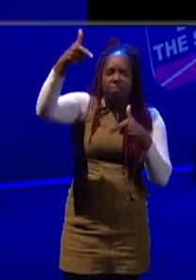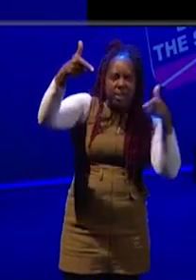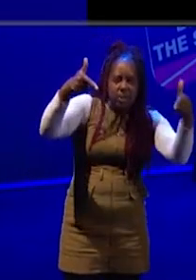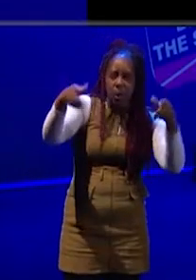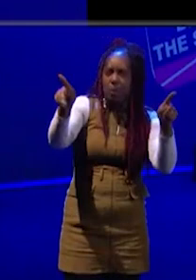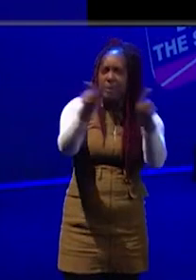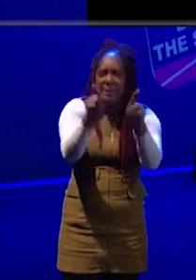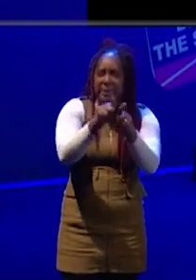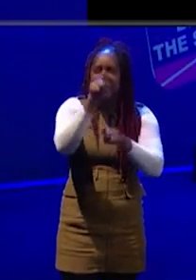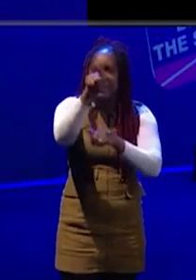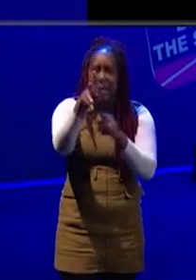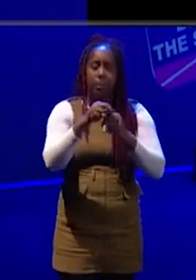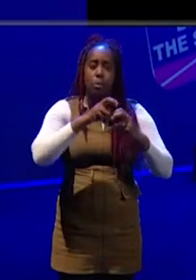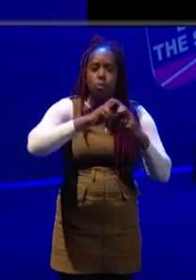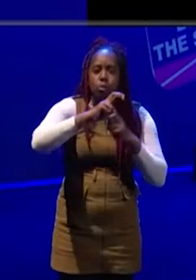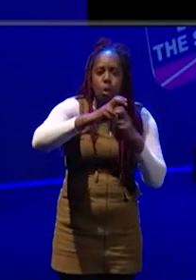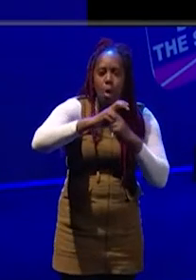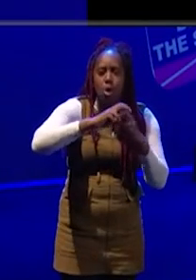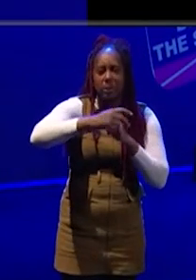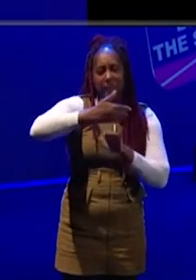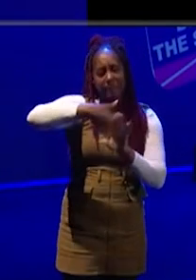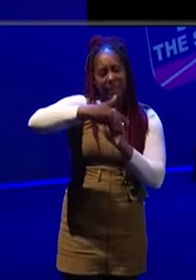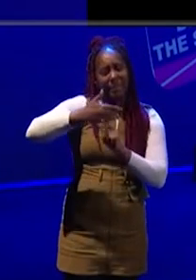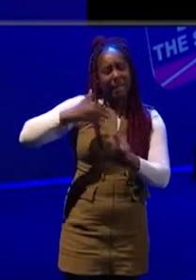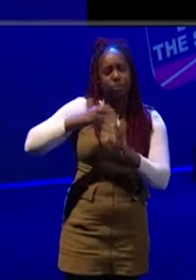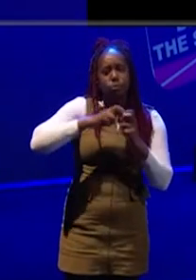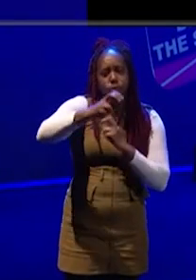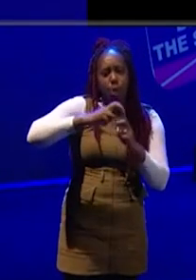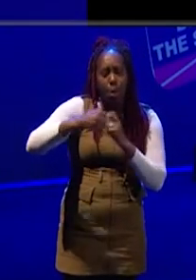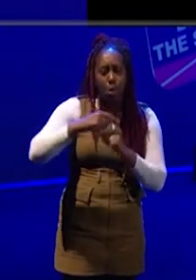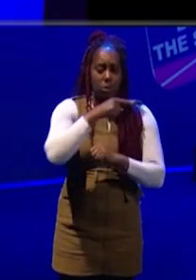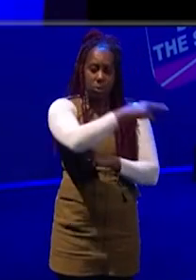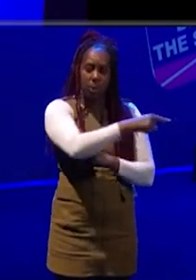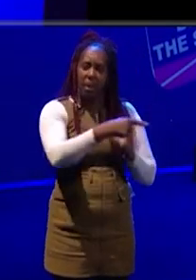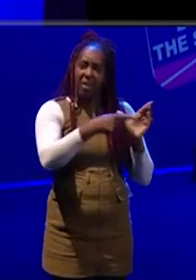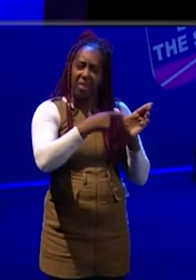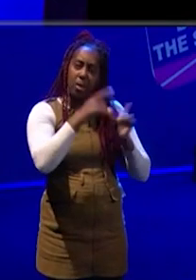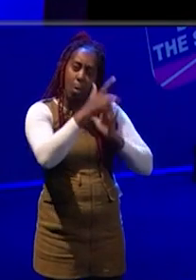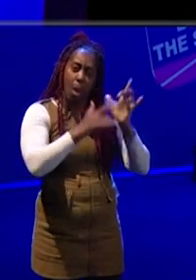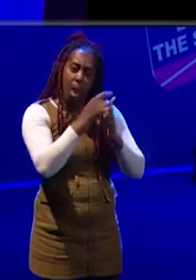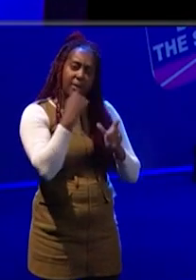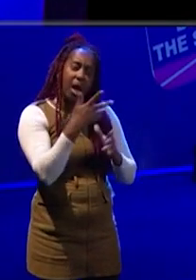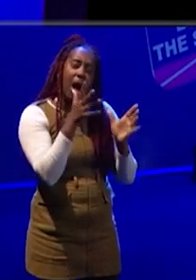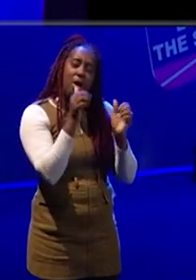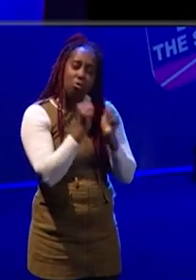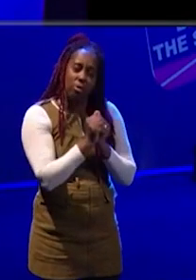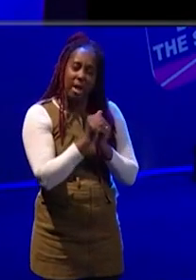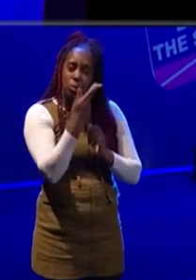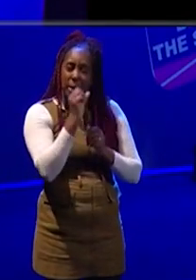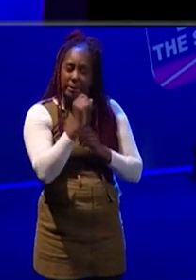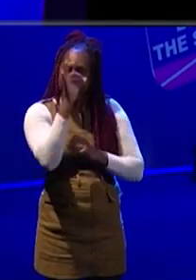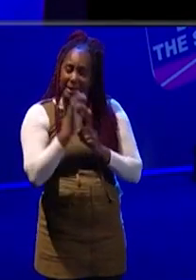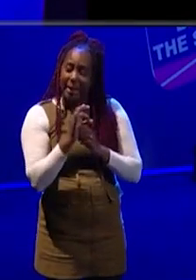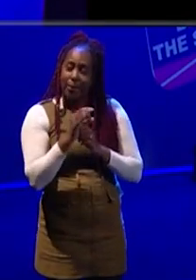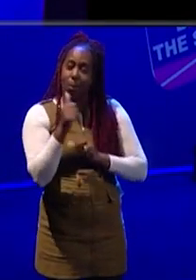visible with backstage tours as well as on stage as well. Athena agrees. She says, if 20% of the population in the UK identifies